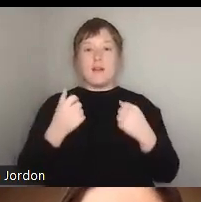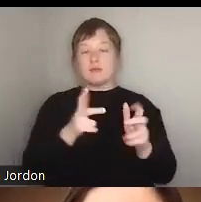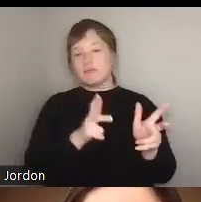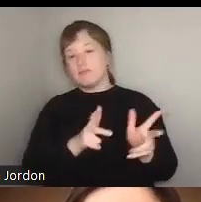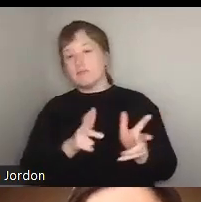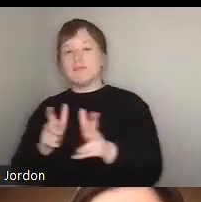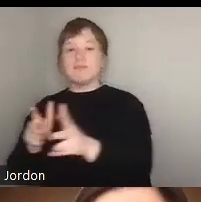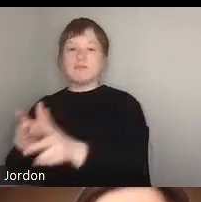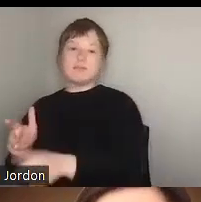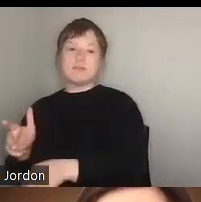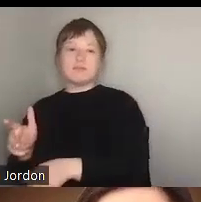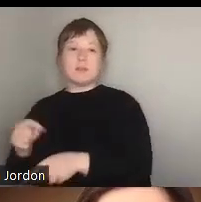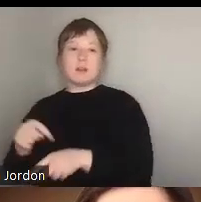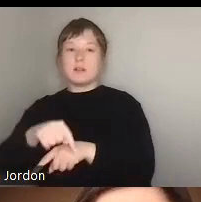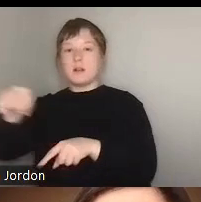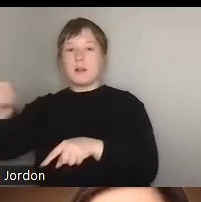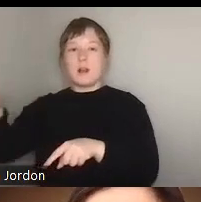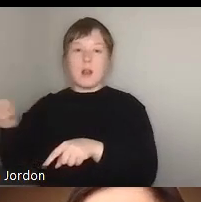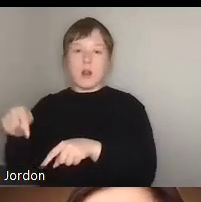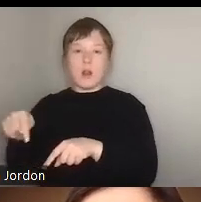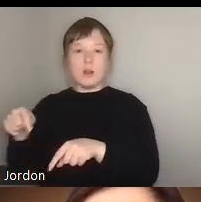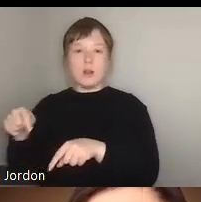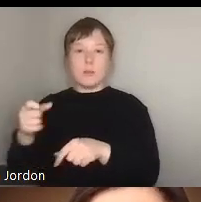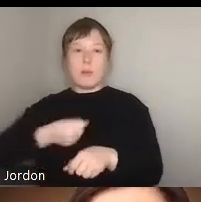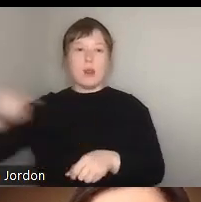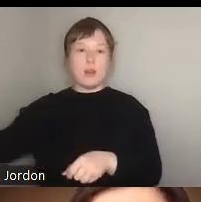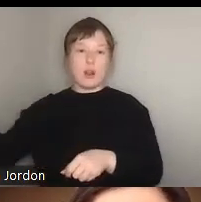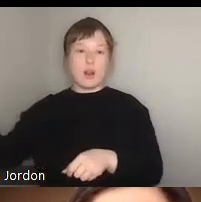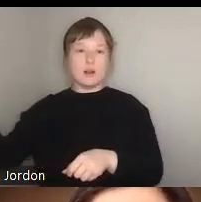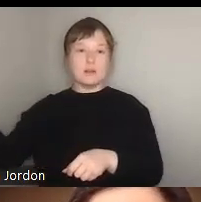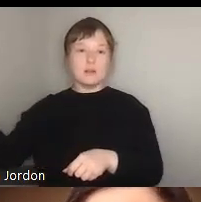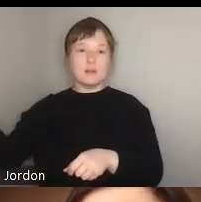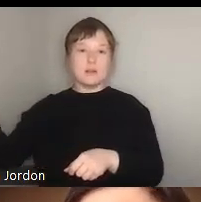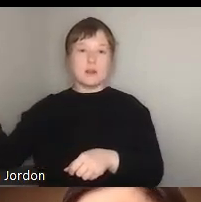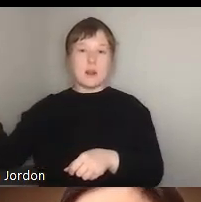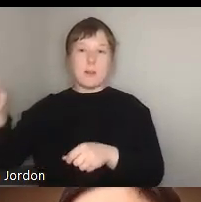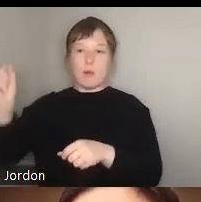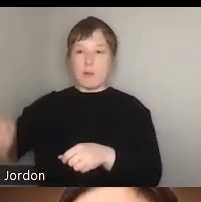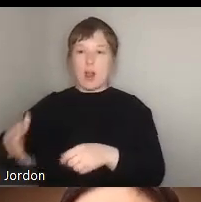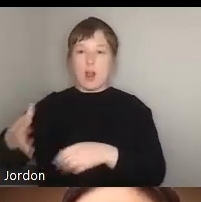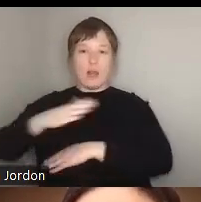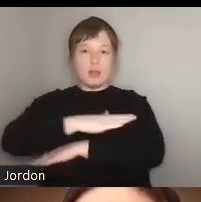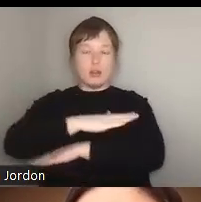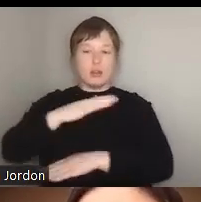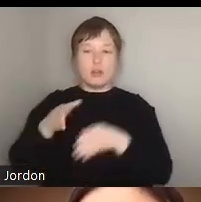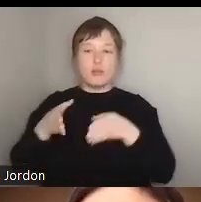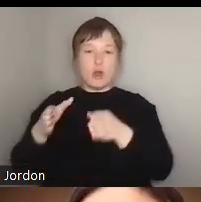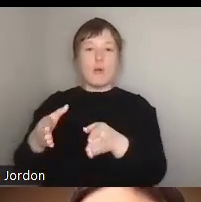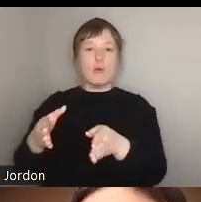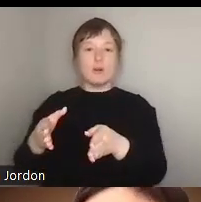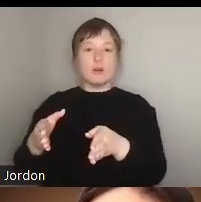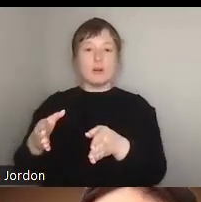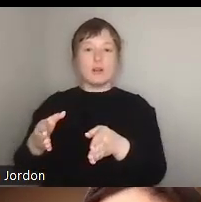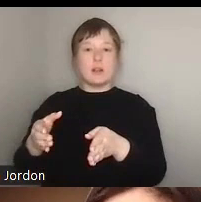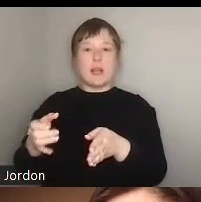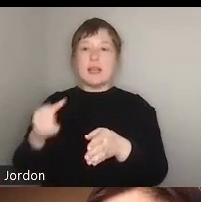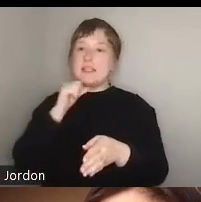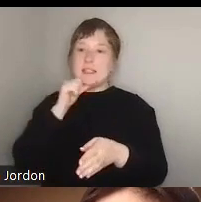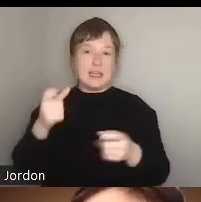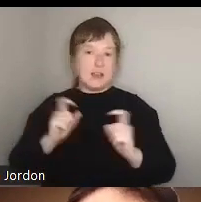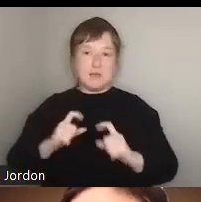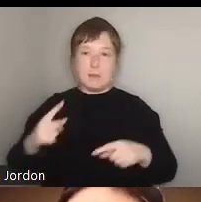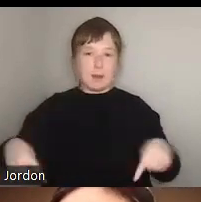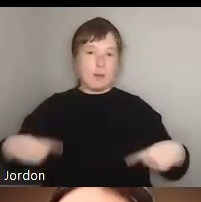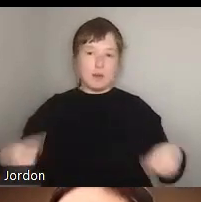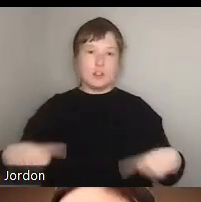the road, went around to my side of the car, pulled me out of the car to where I was laid on the side of the pavement. I asked if he would leave my wheelchair, and he did not.